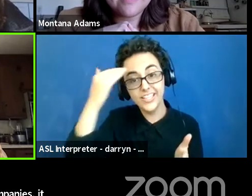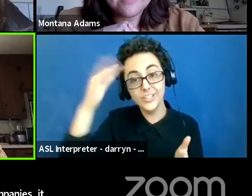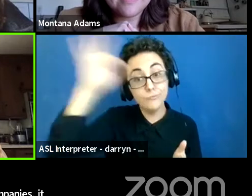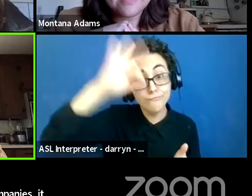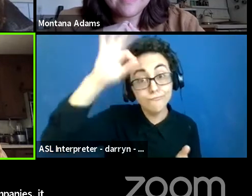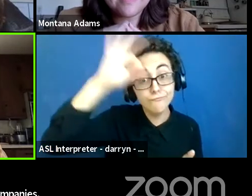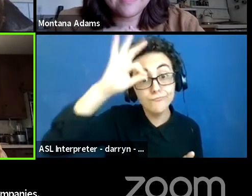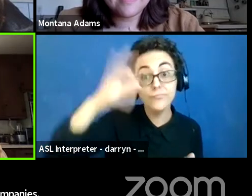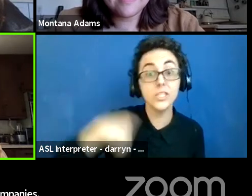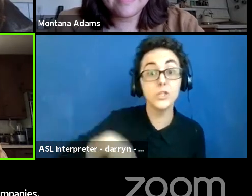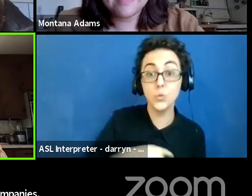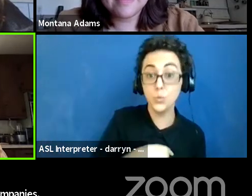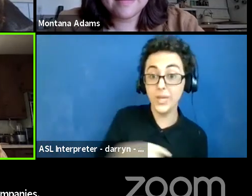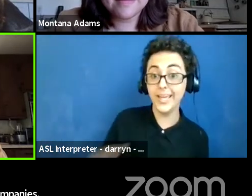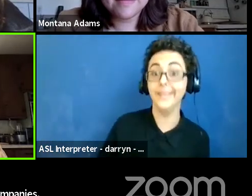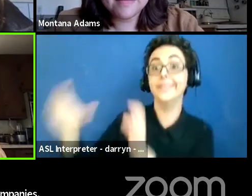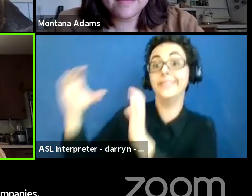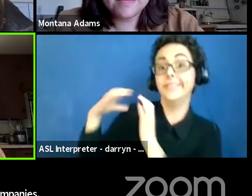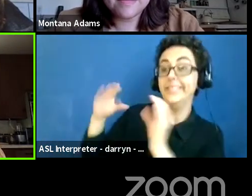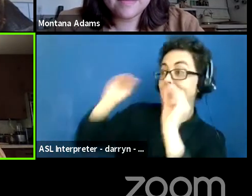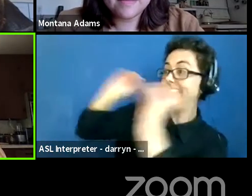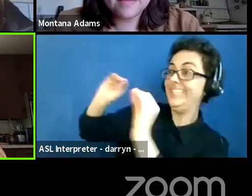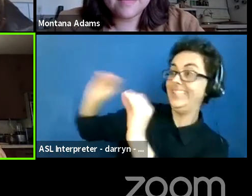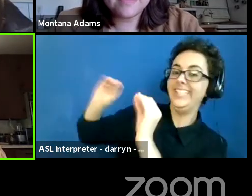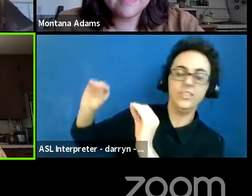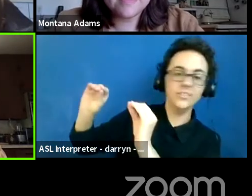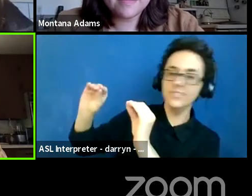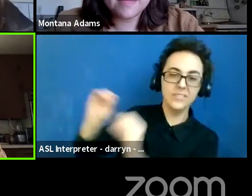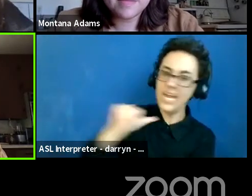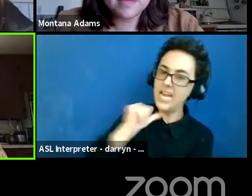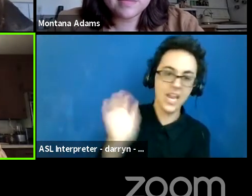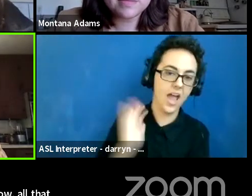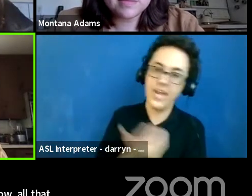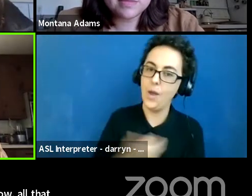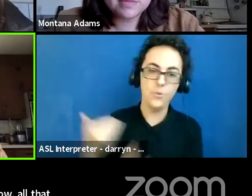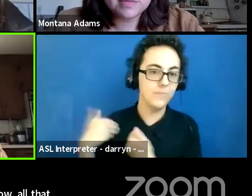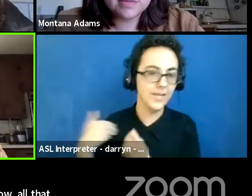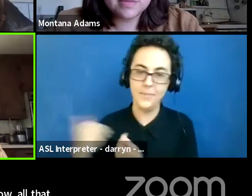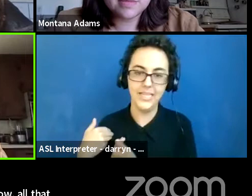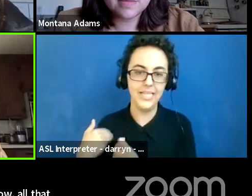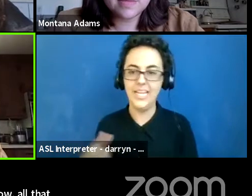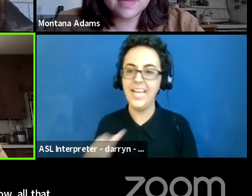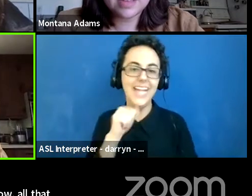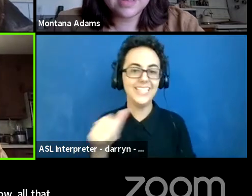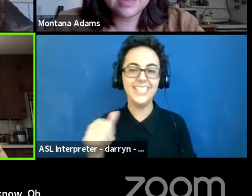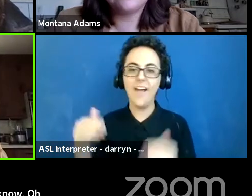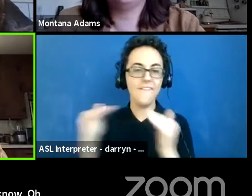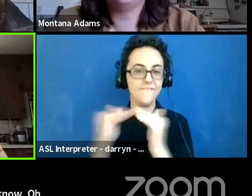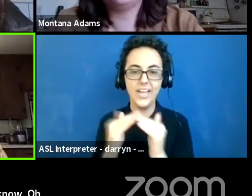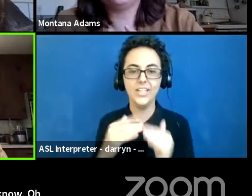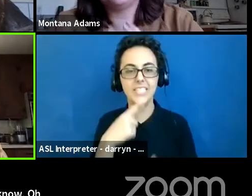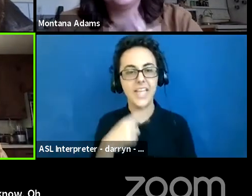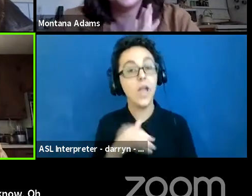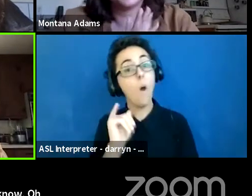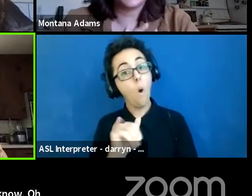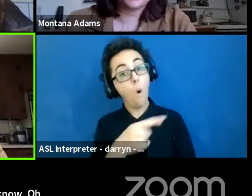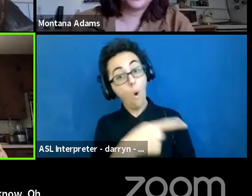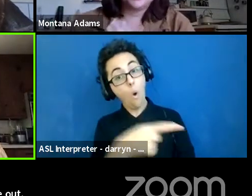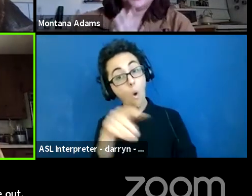It's really not fair to ask, you know, oh, that person's Native. Let's figure out,